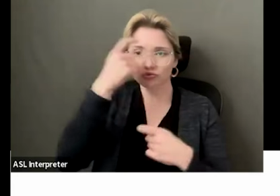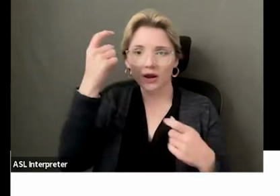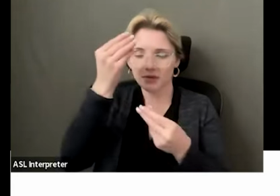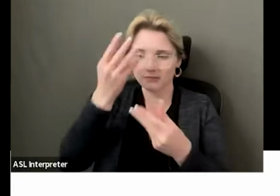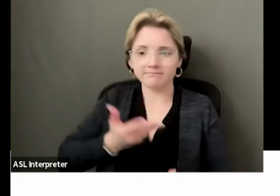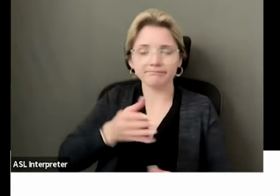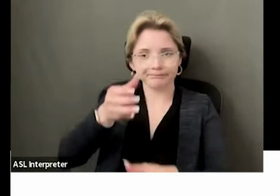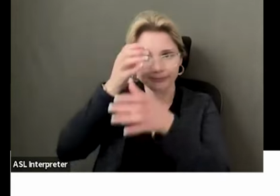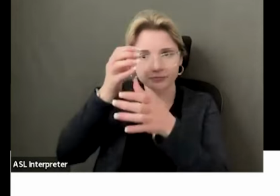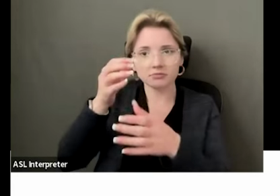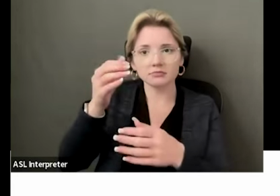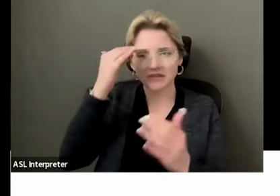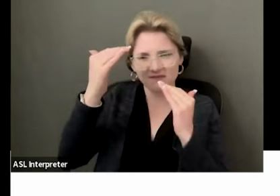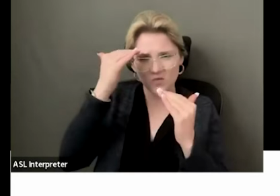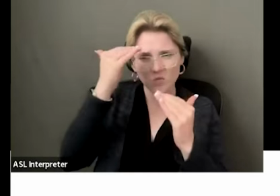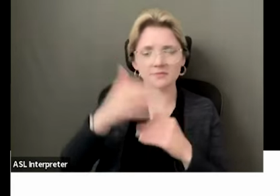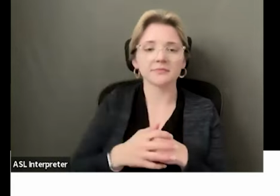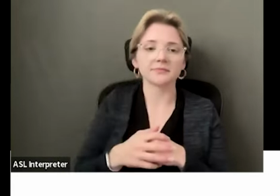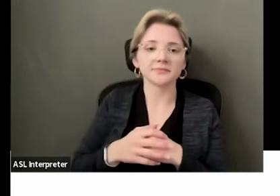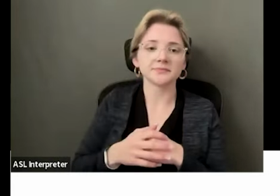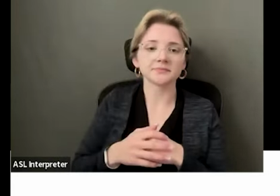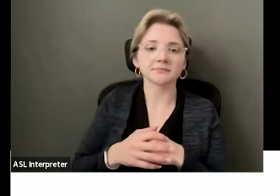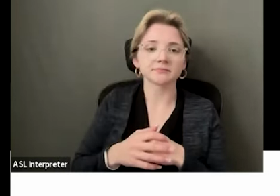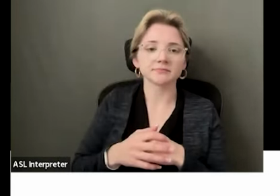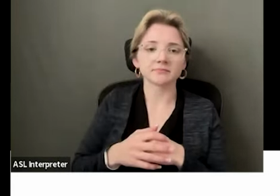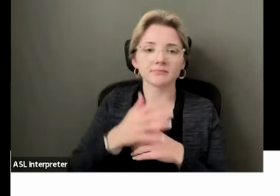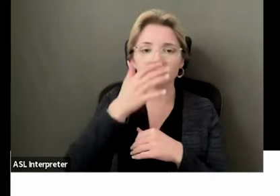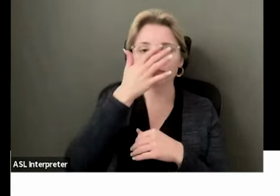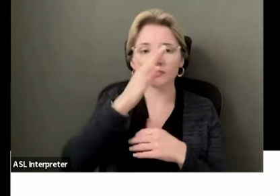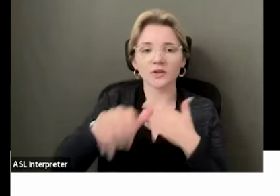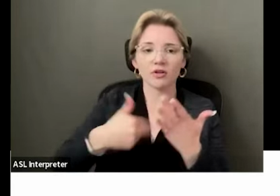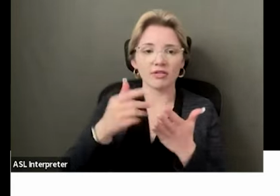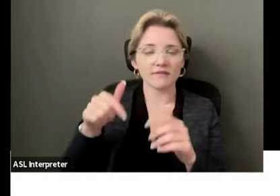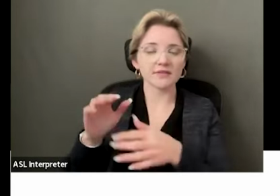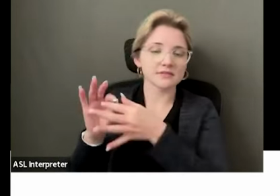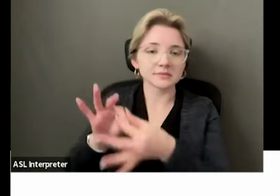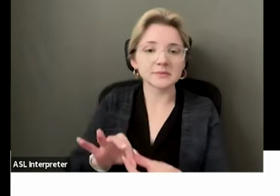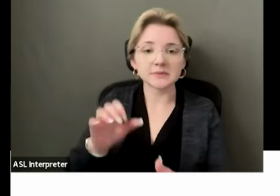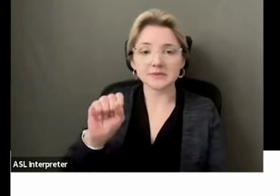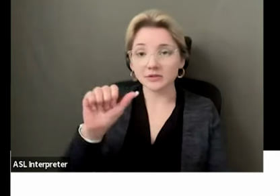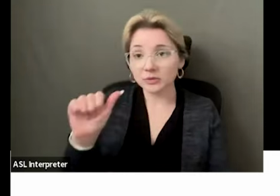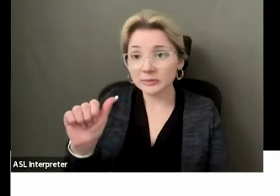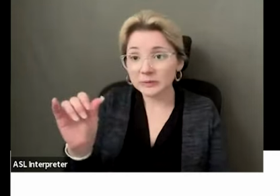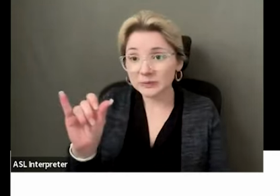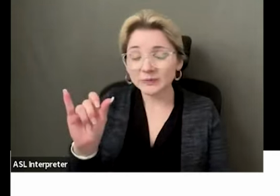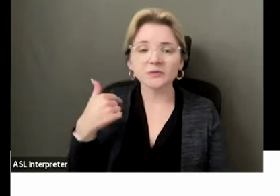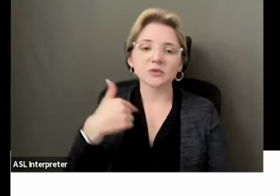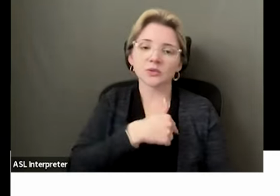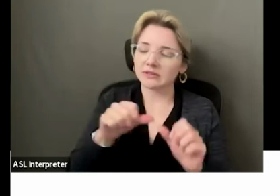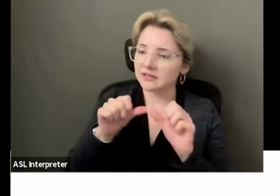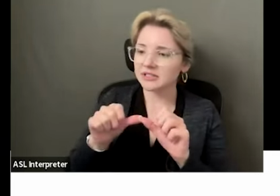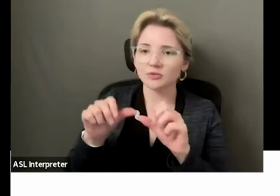and how that has been connected to sexual abuse and things like that. And so we continue to have those conversations and